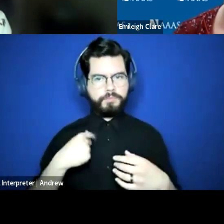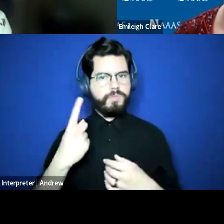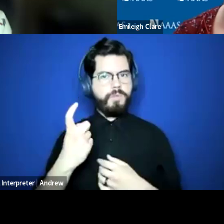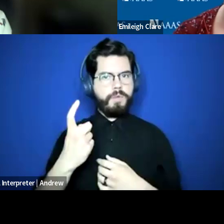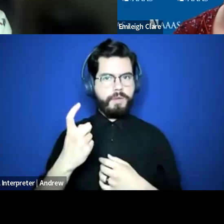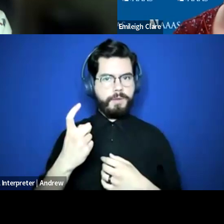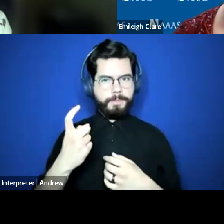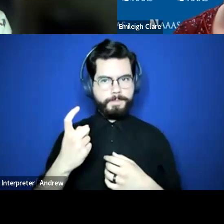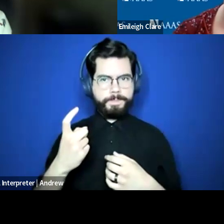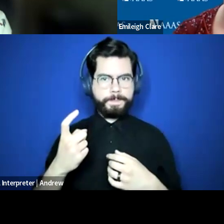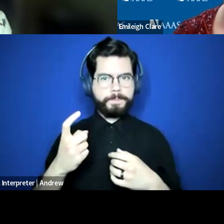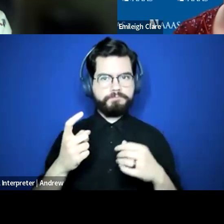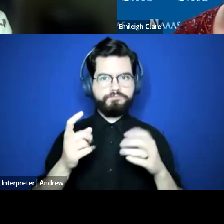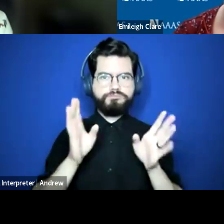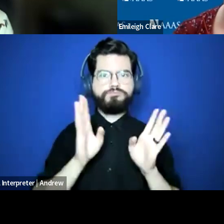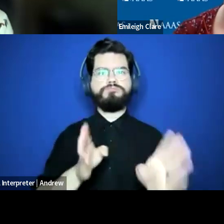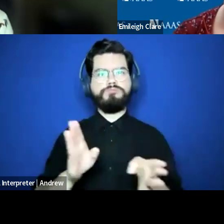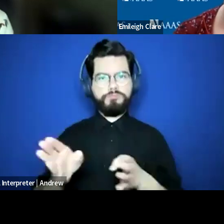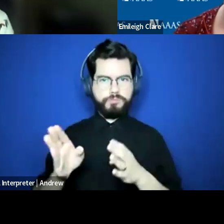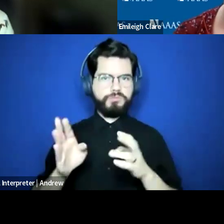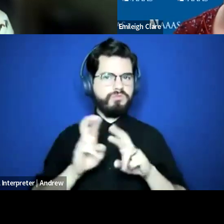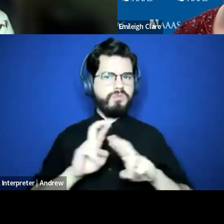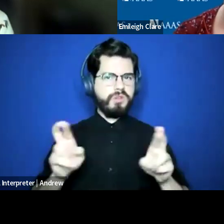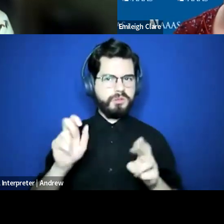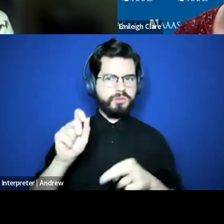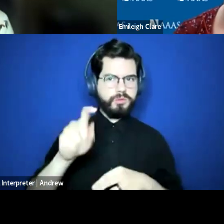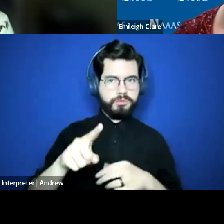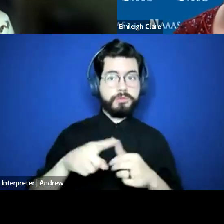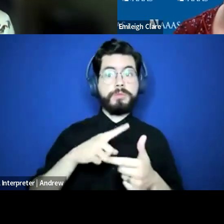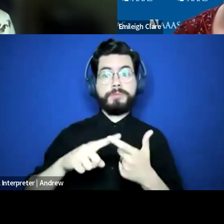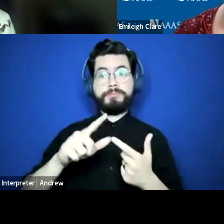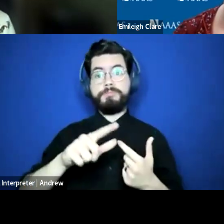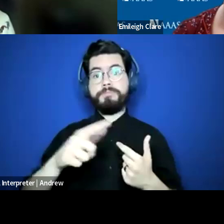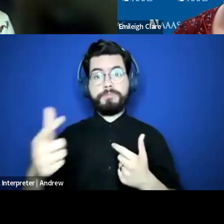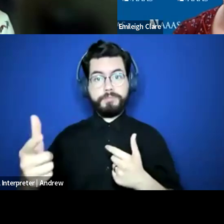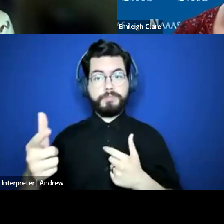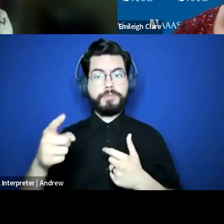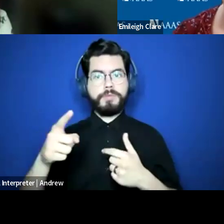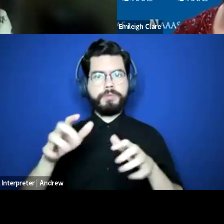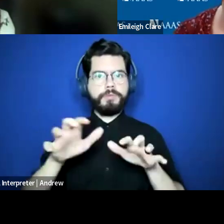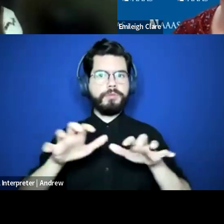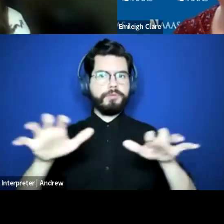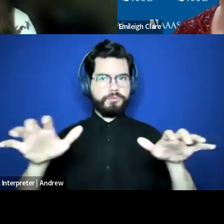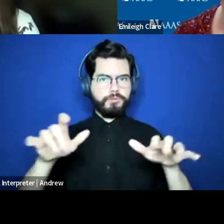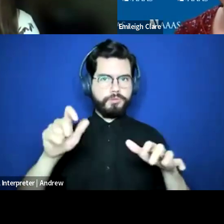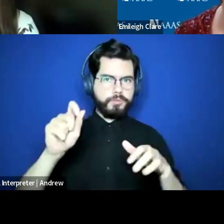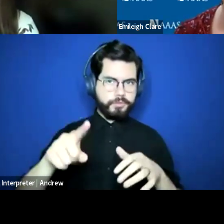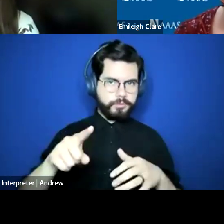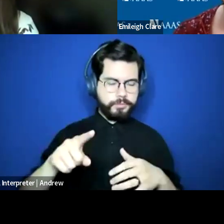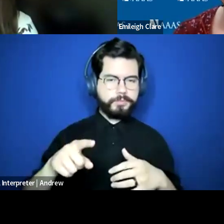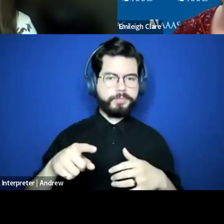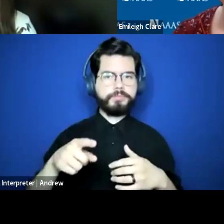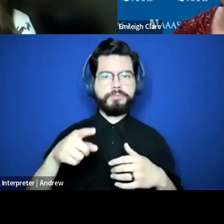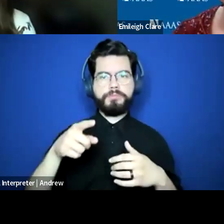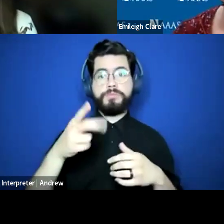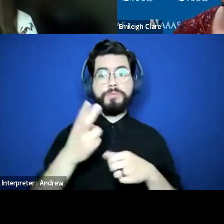our prepared questions before we transition to audience questions. So feel free to start dropping things in the chat or use the Q&A feature. Between Tara